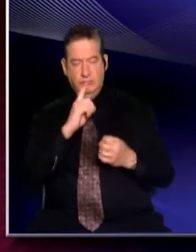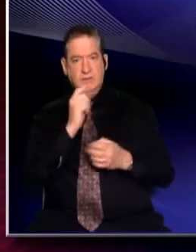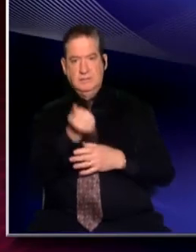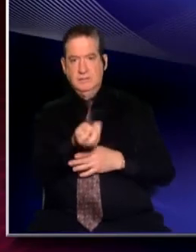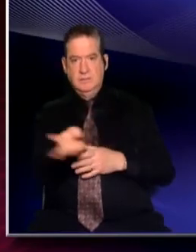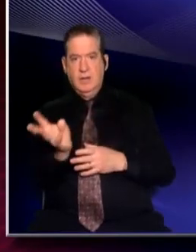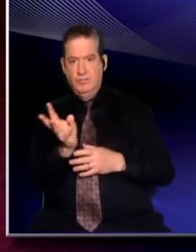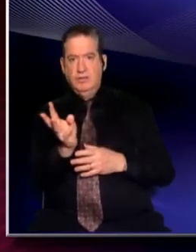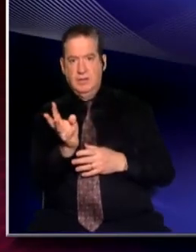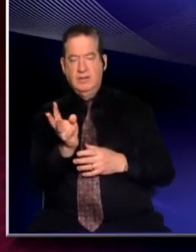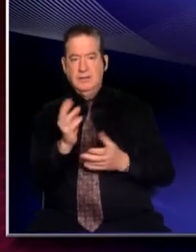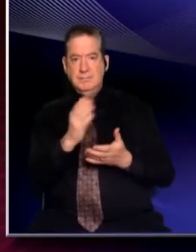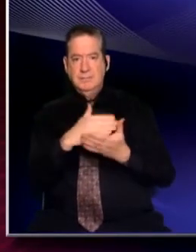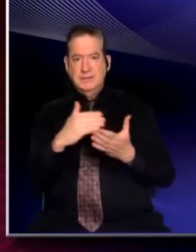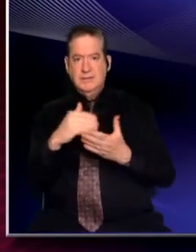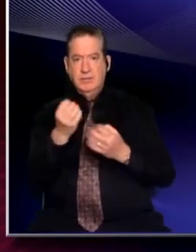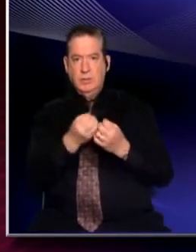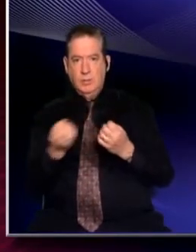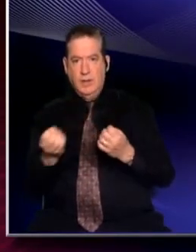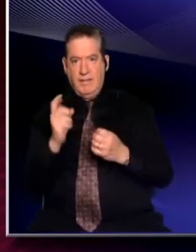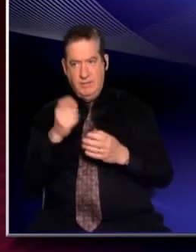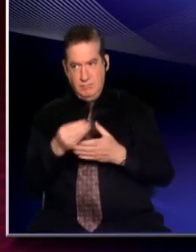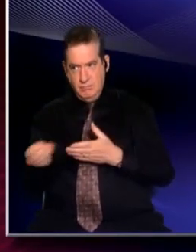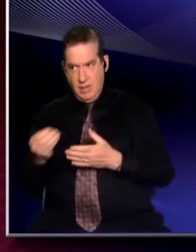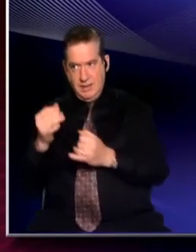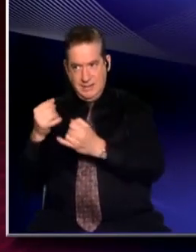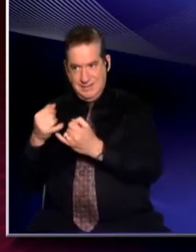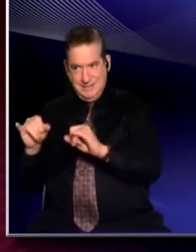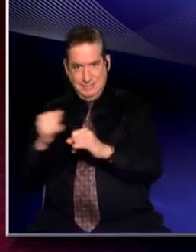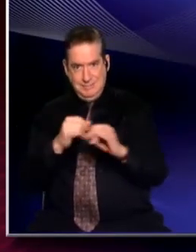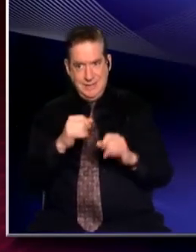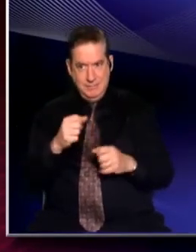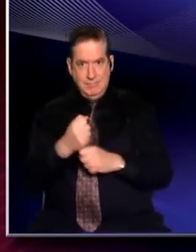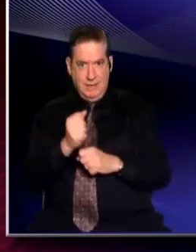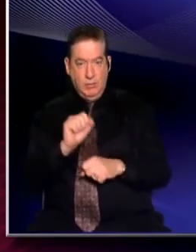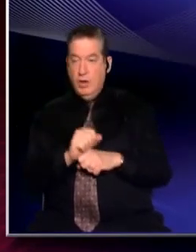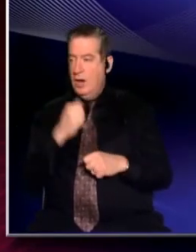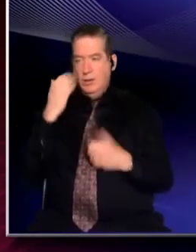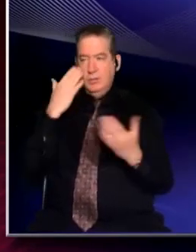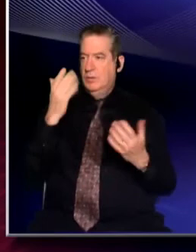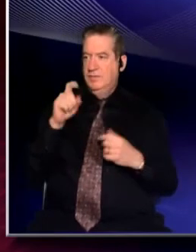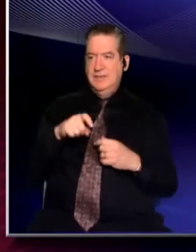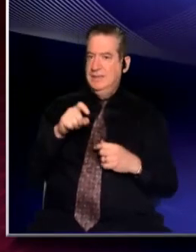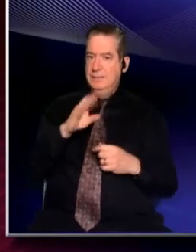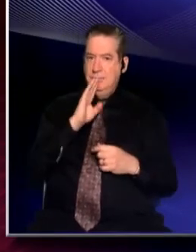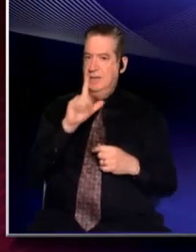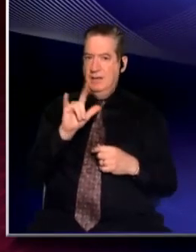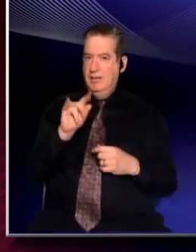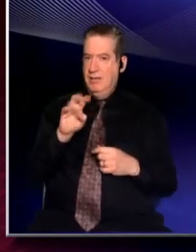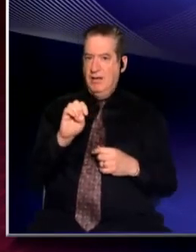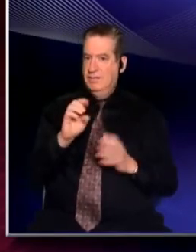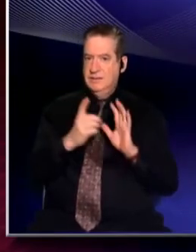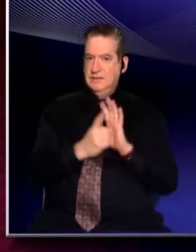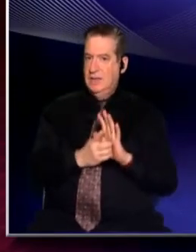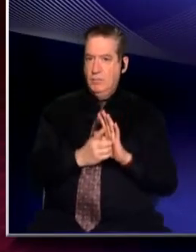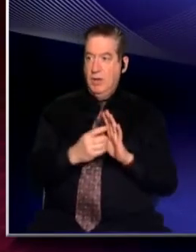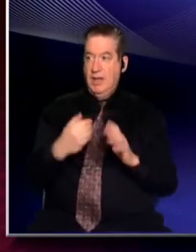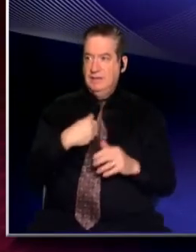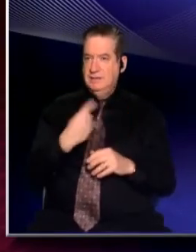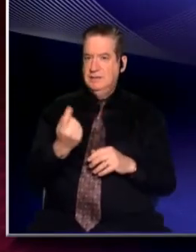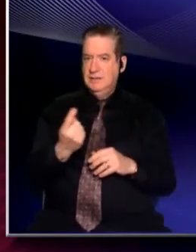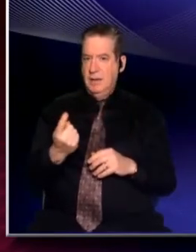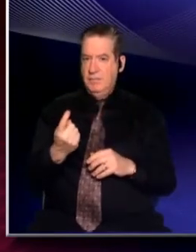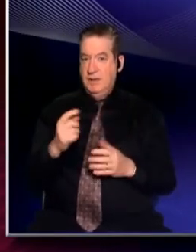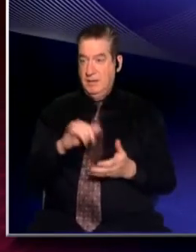several pieces of equipment that we have to buy independently to make it work. And I don't know that it needs to be a live demo, if they even Okay. had something